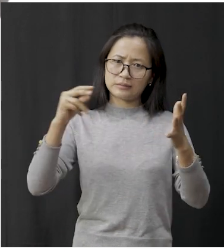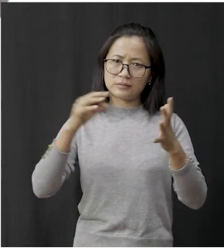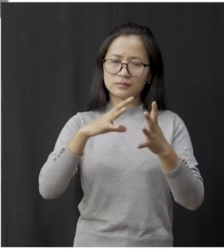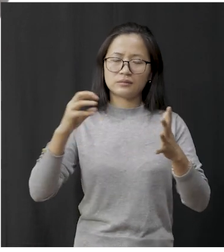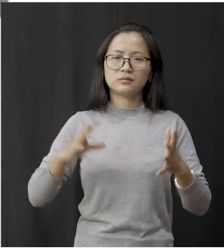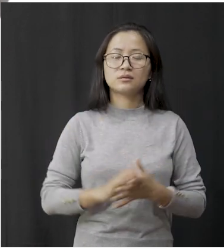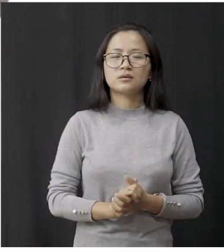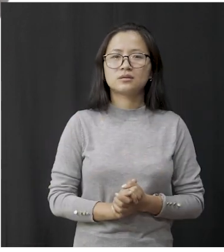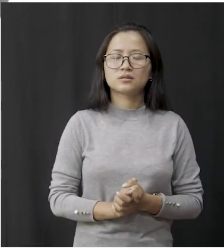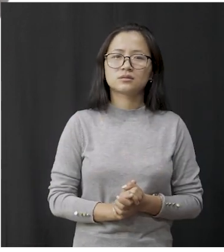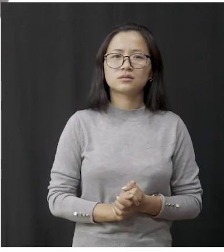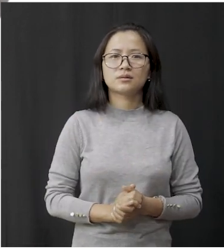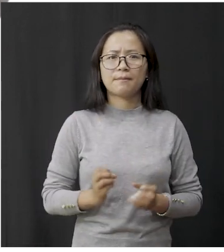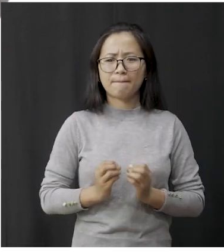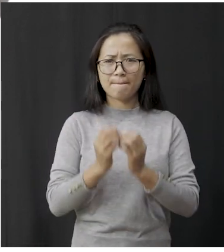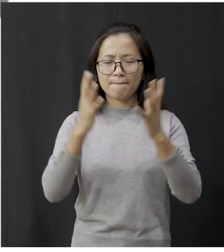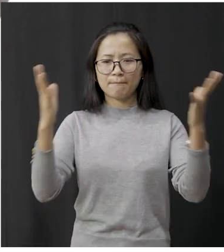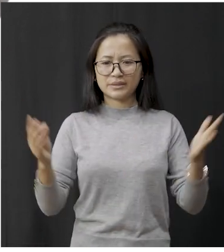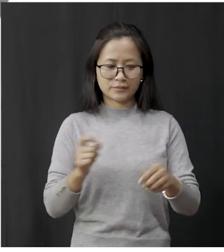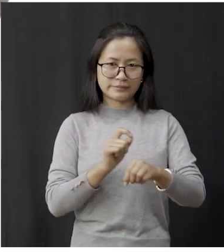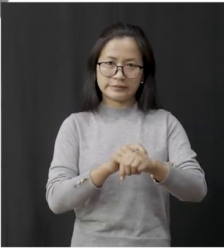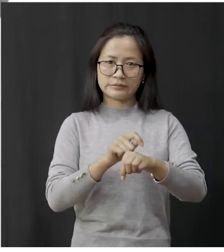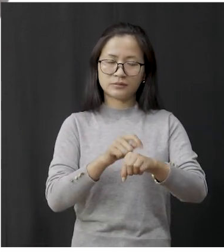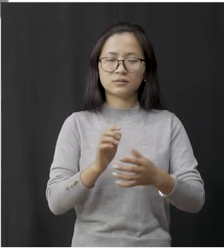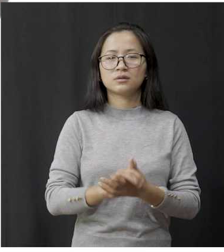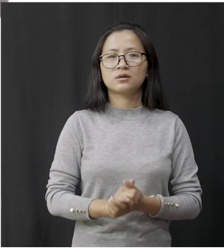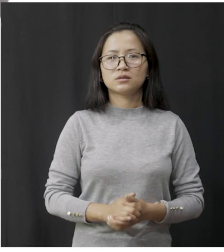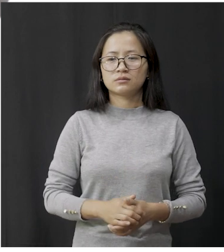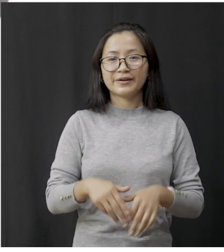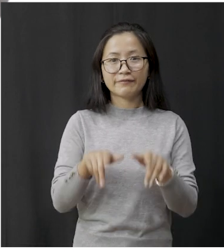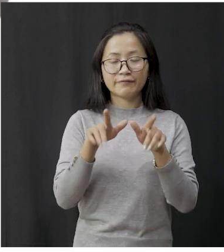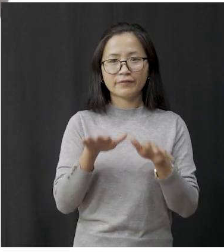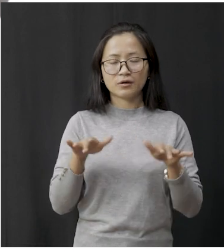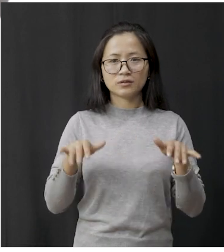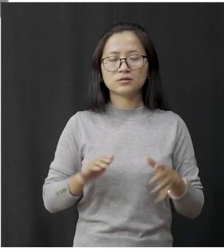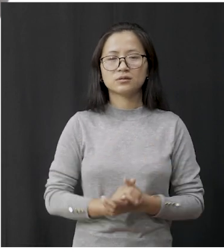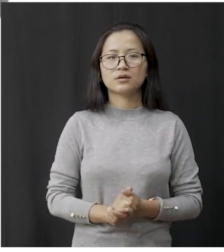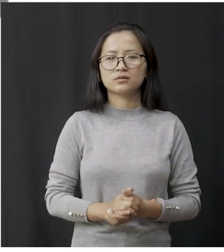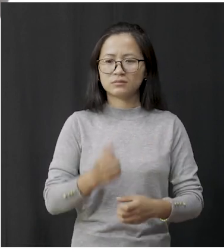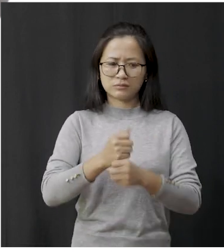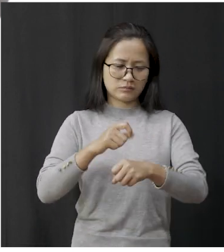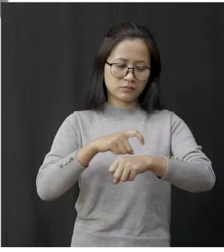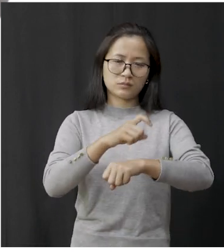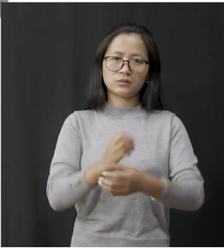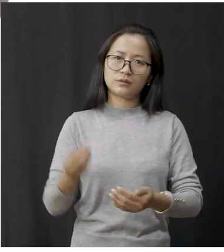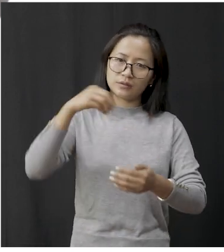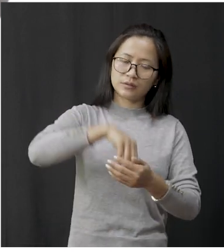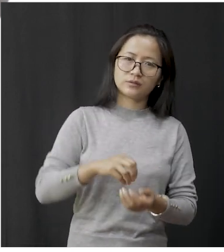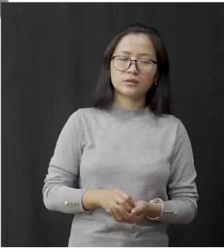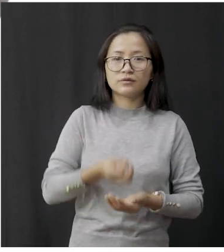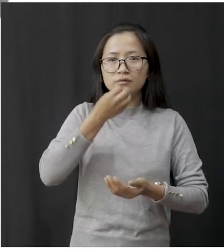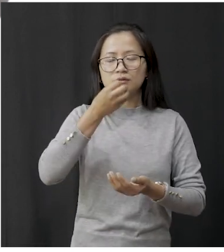in the seas. There are many dust, there are many insects, flies, germs. So that will get inside